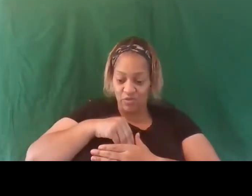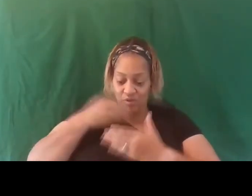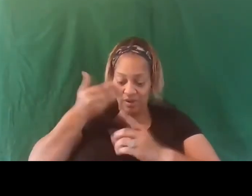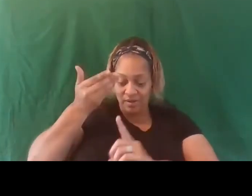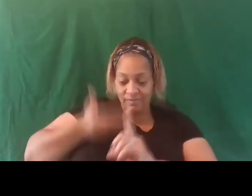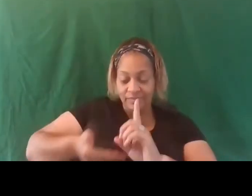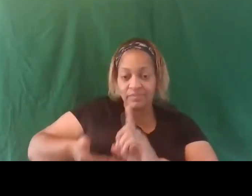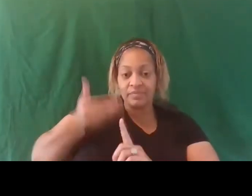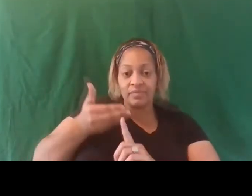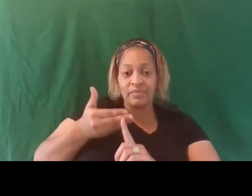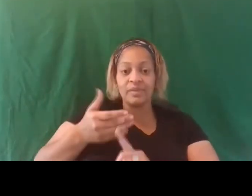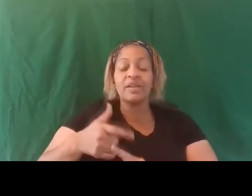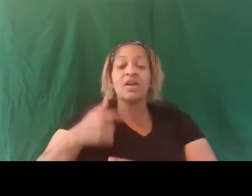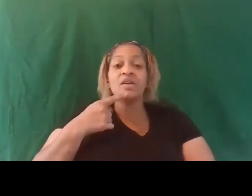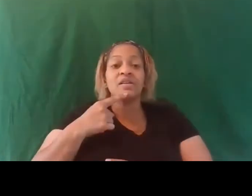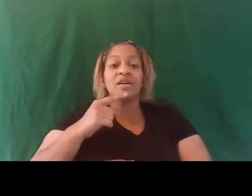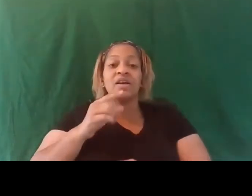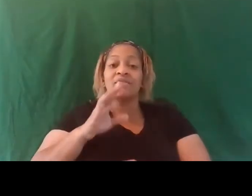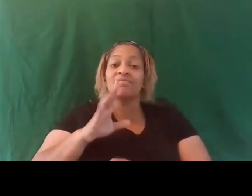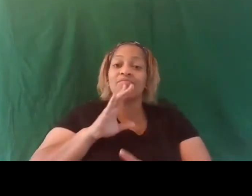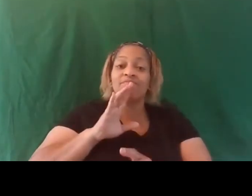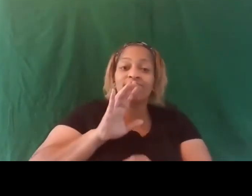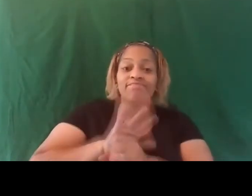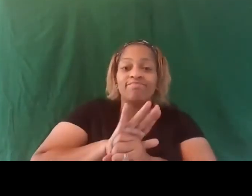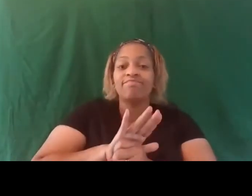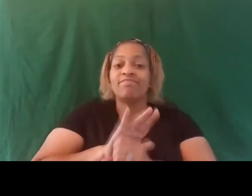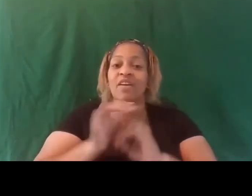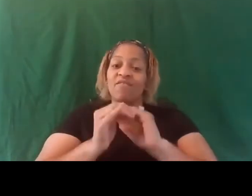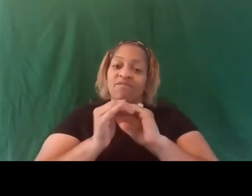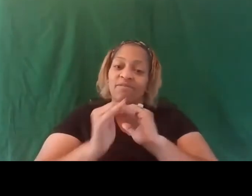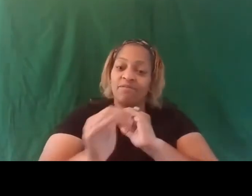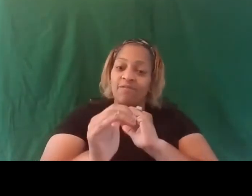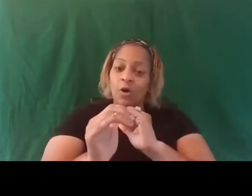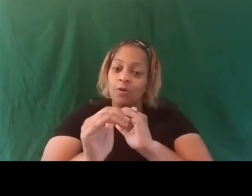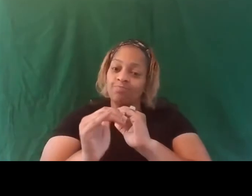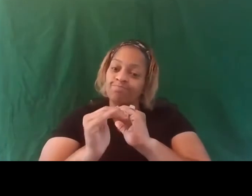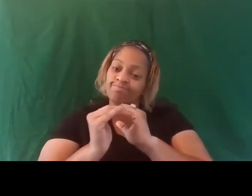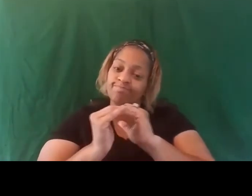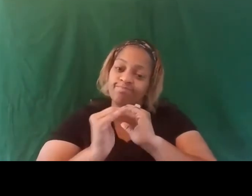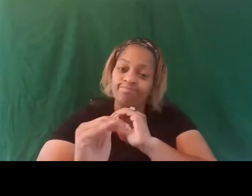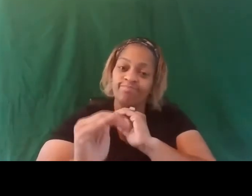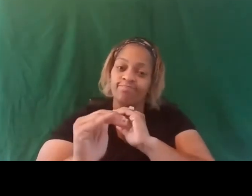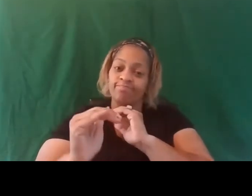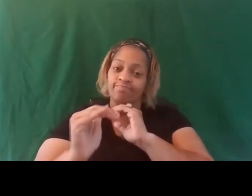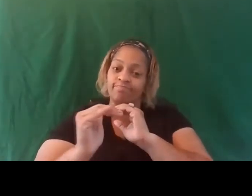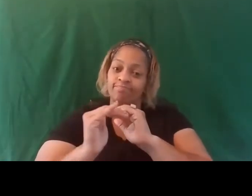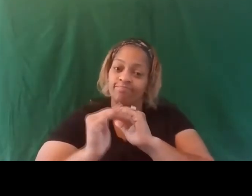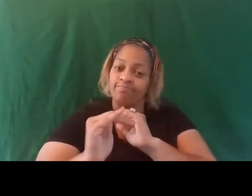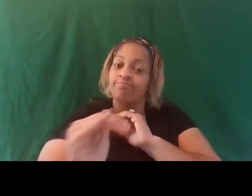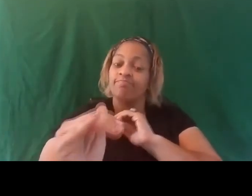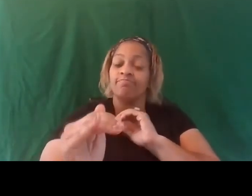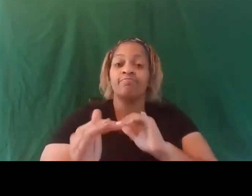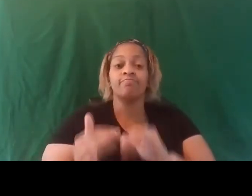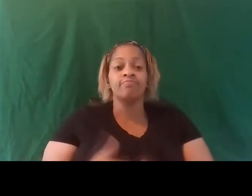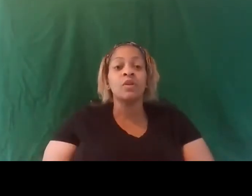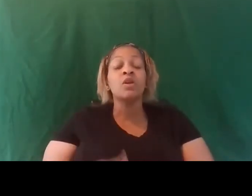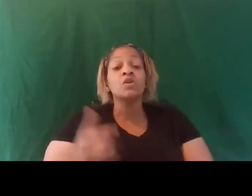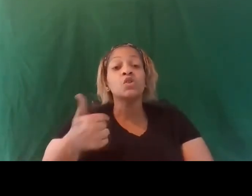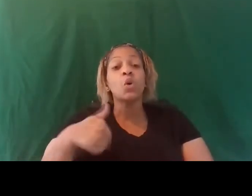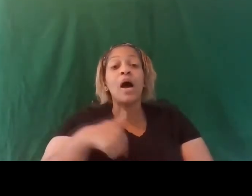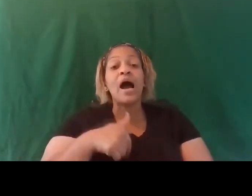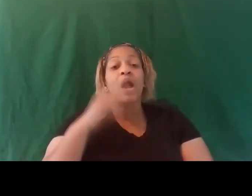firm and convicted, which brings us back to that first slide. What universal truths are